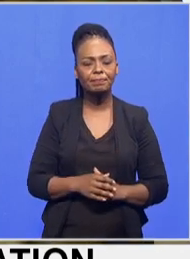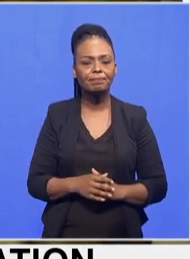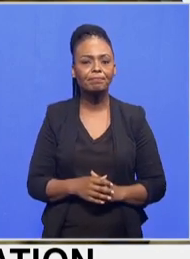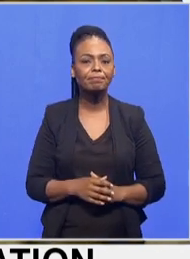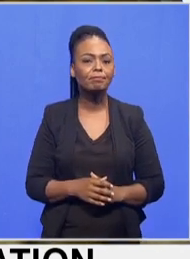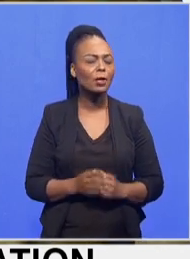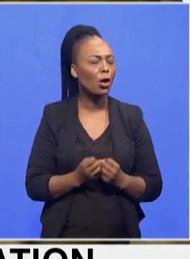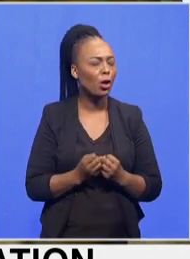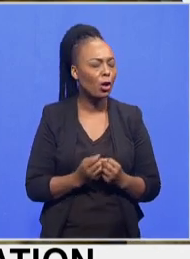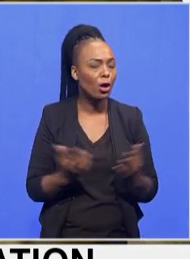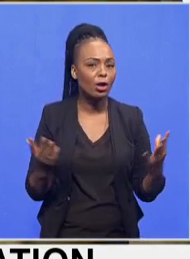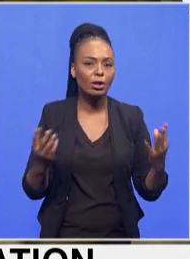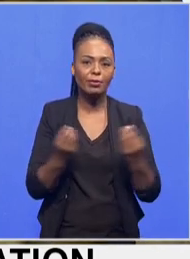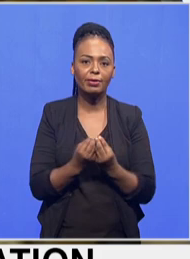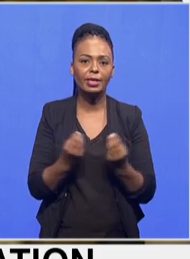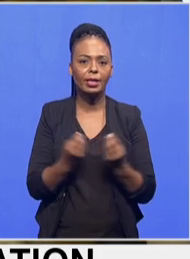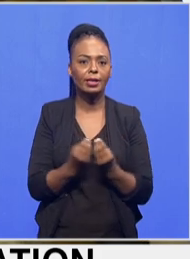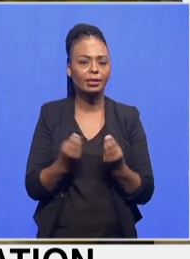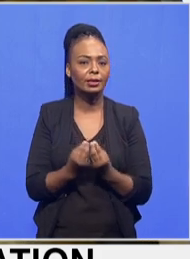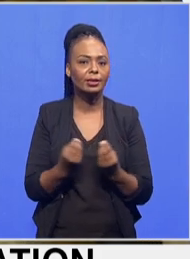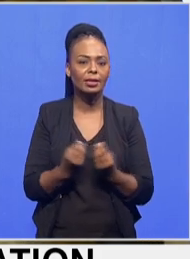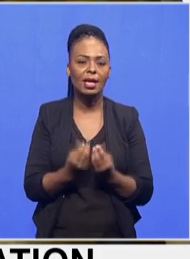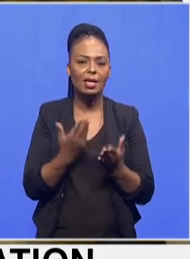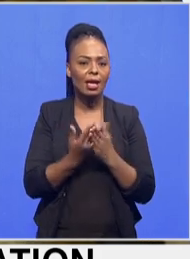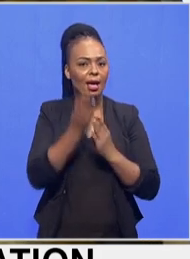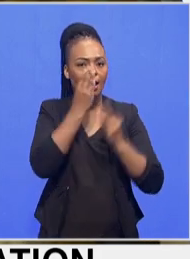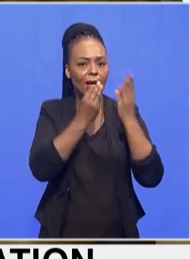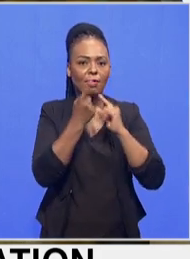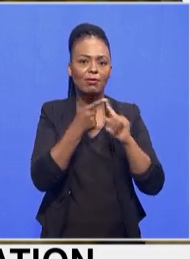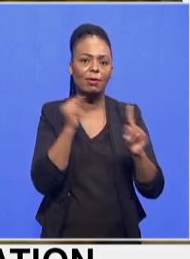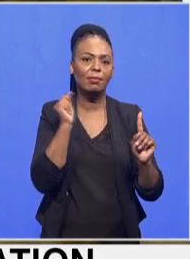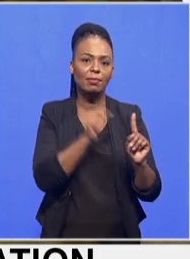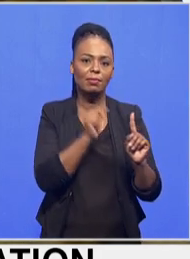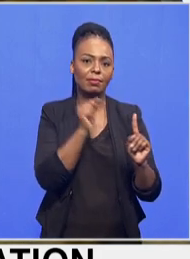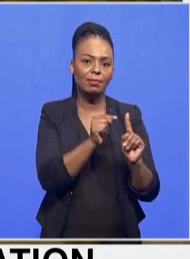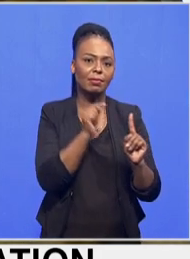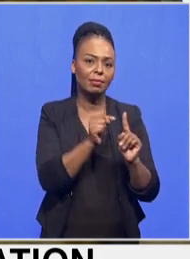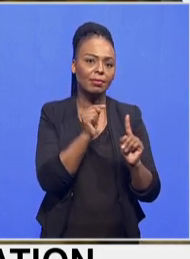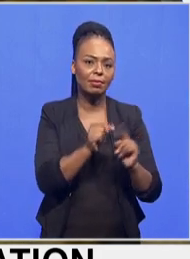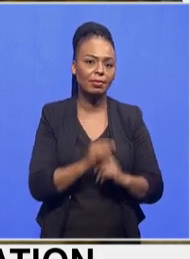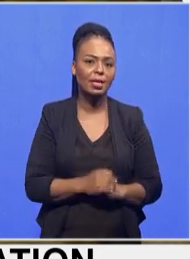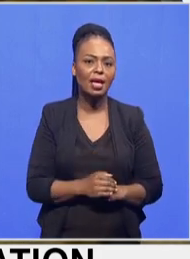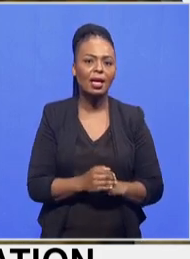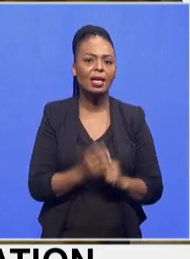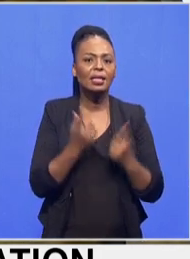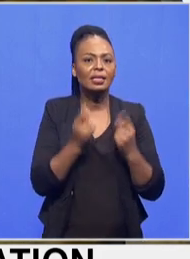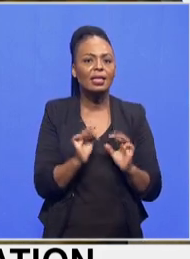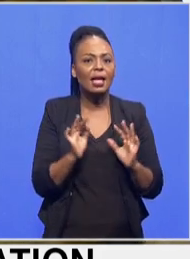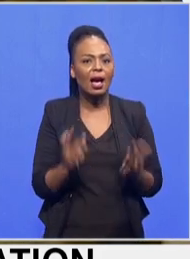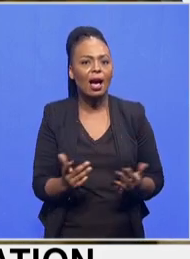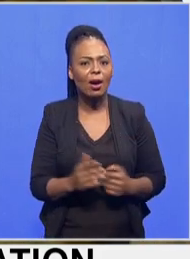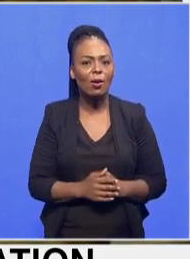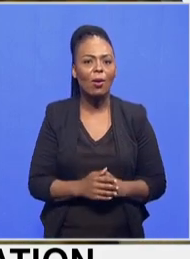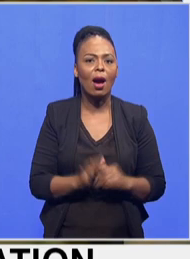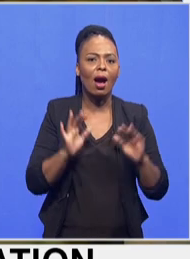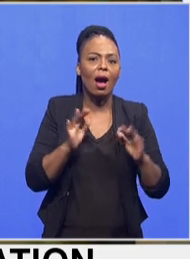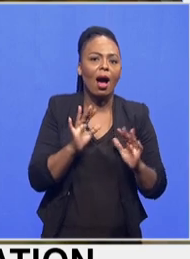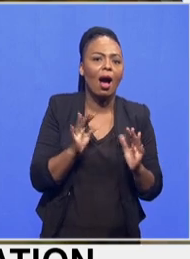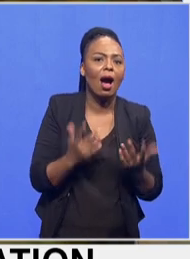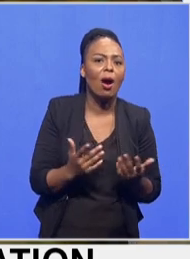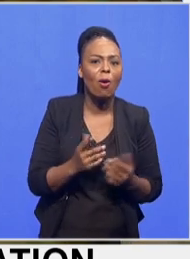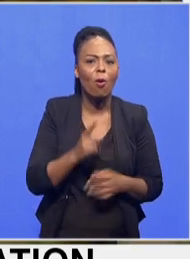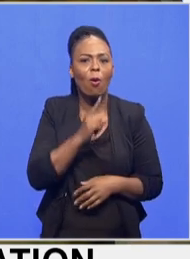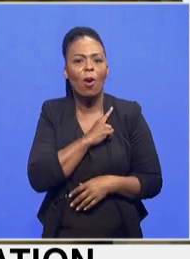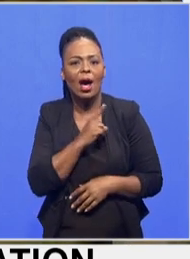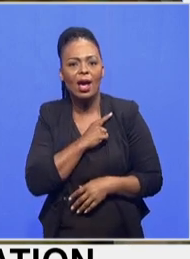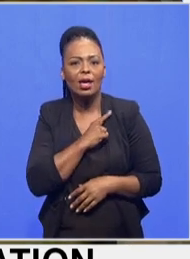so many things that we all can take from what he did, how he did it, why he did it, especially